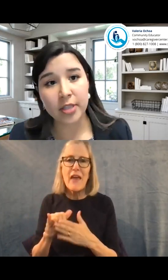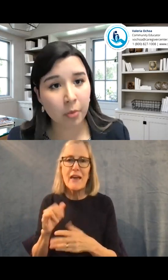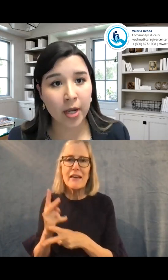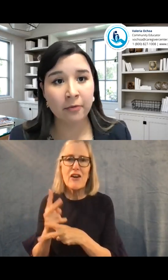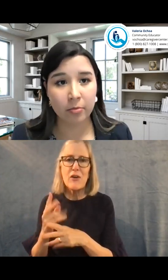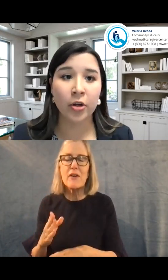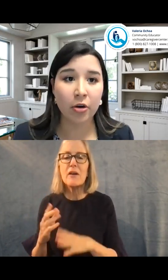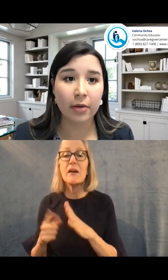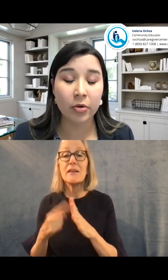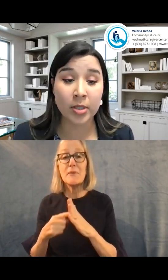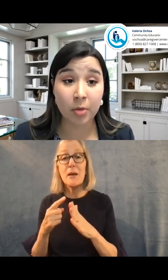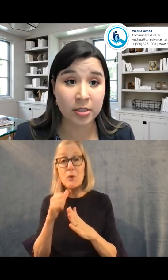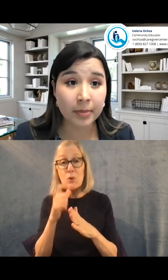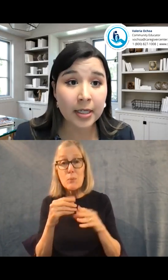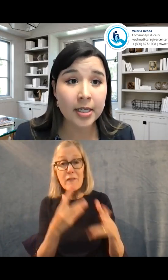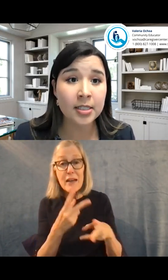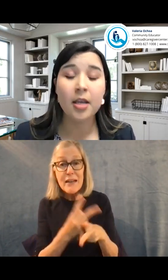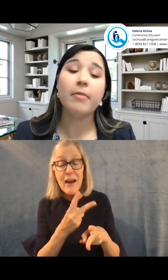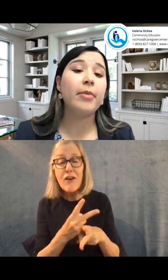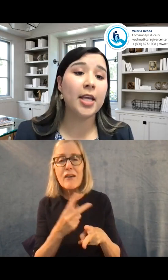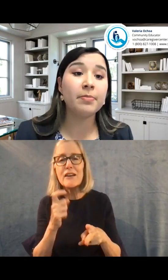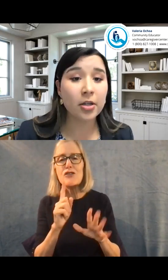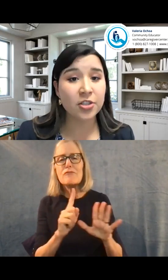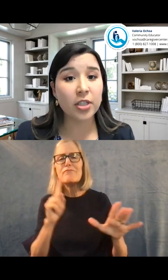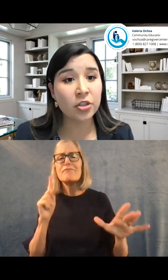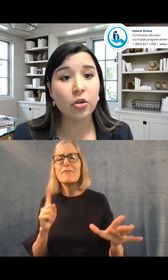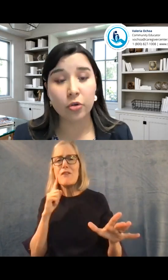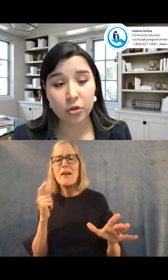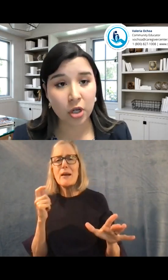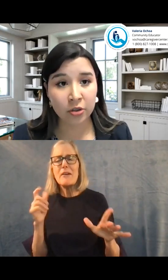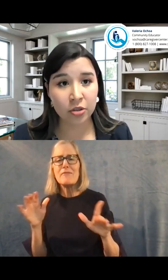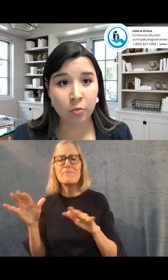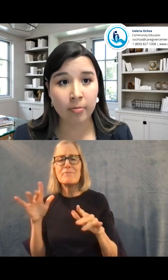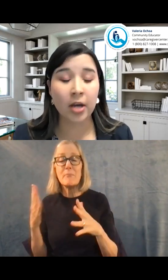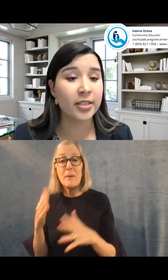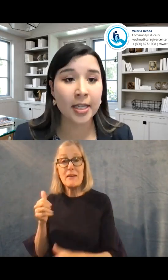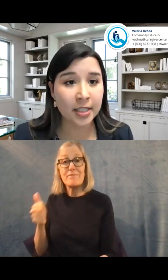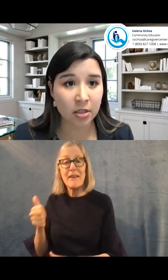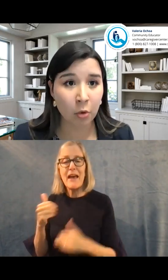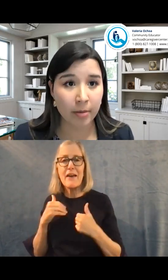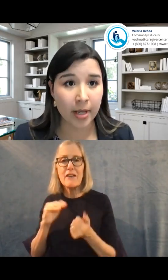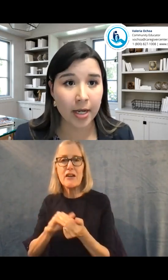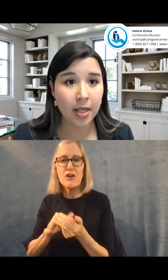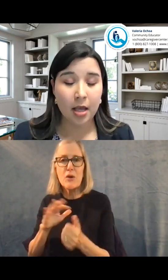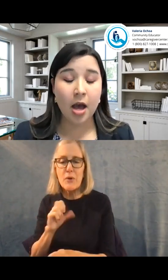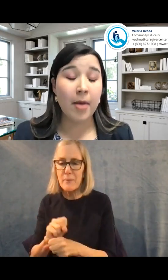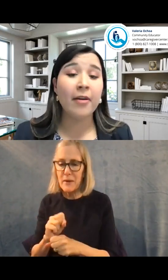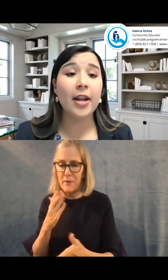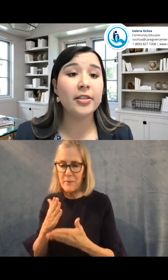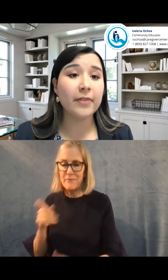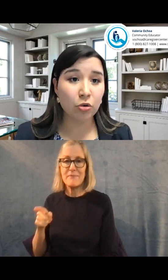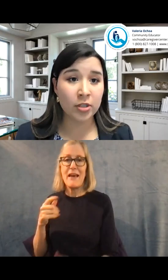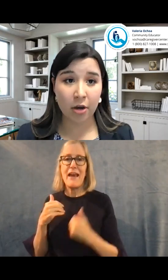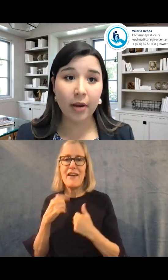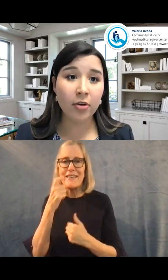need to step away from your caregiving responsibilities. Maybe that's because you need to go to a doctor's appointment, a dentist appointment. I've